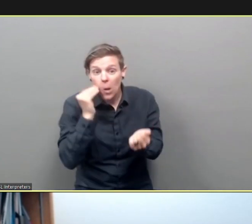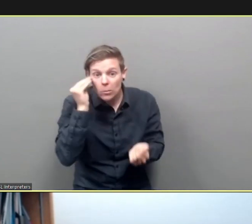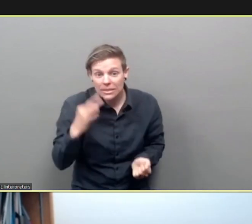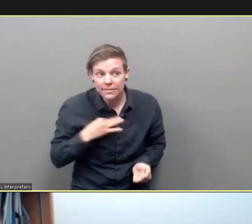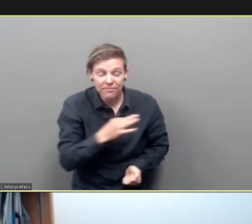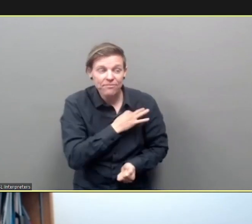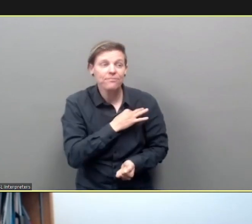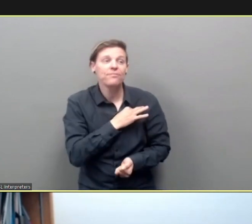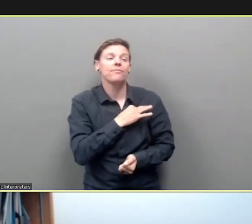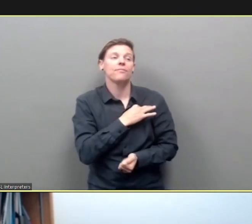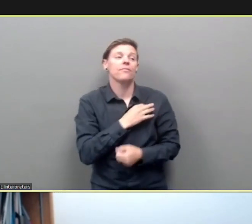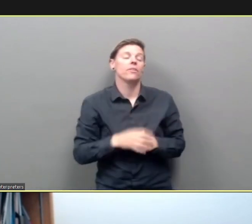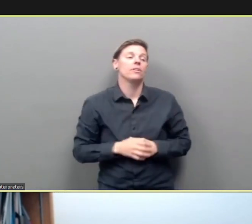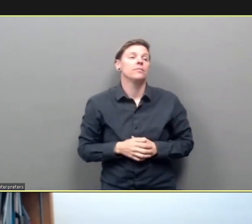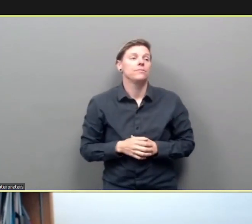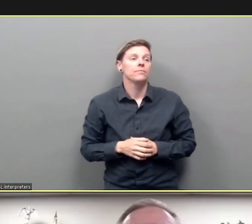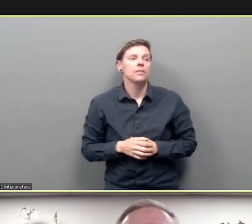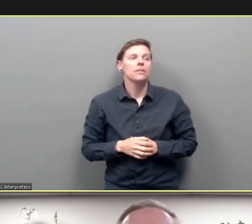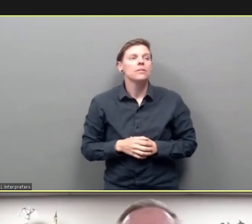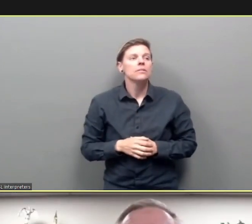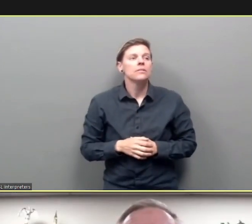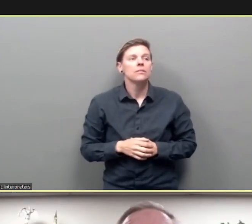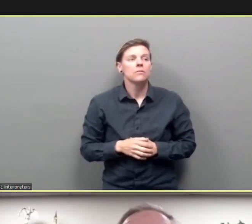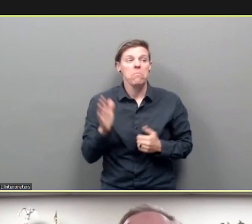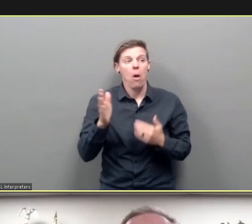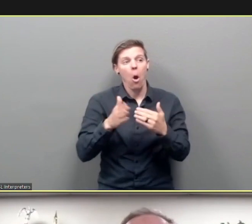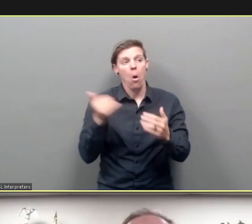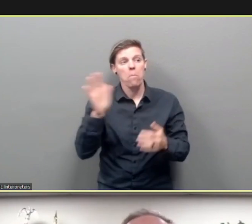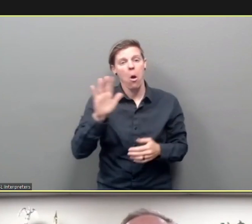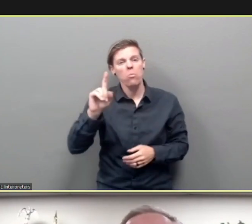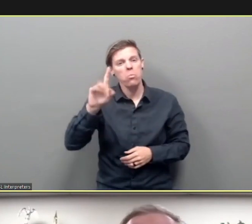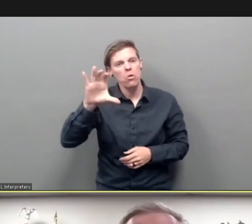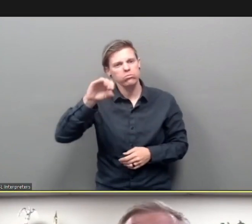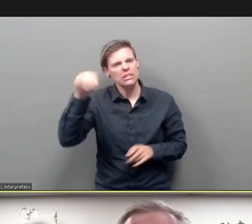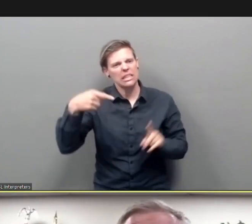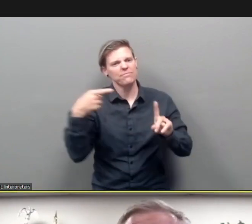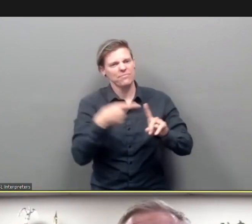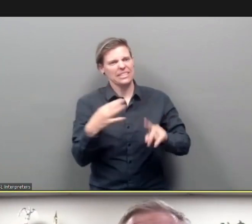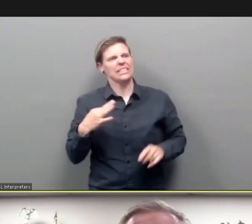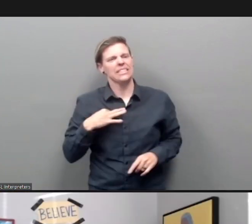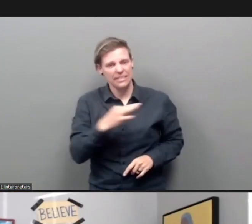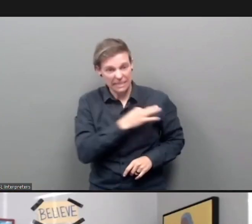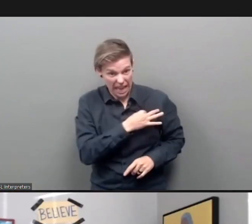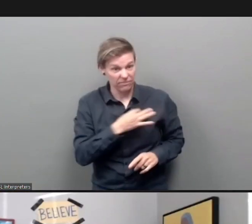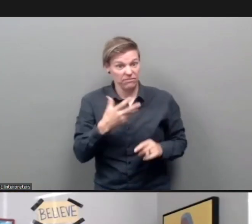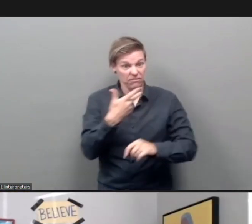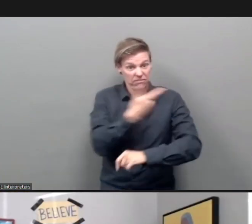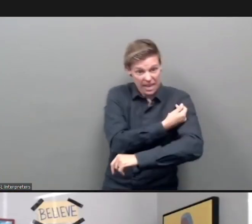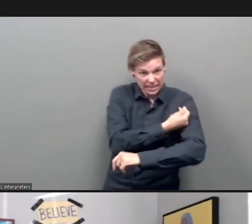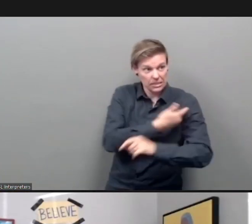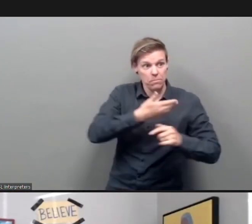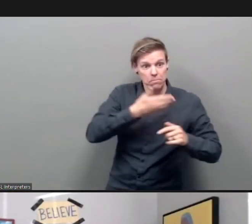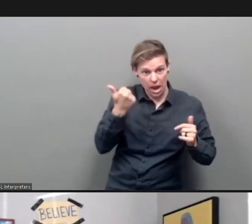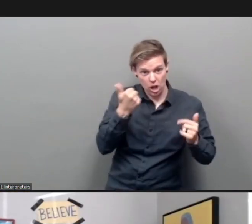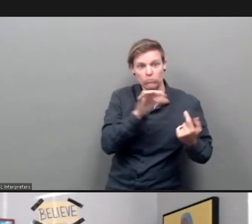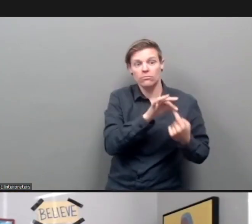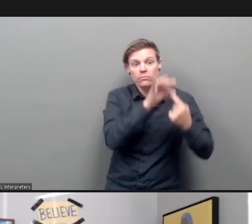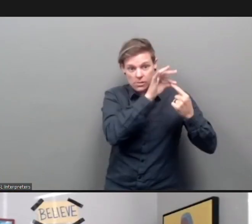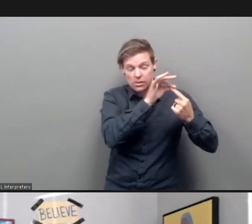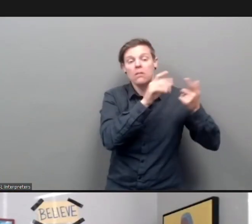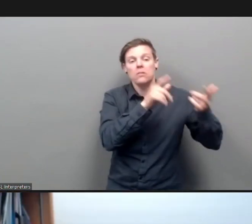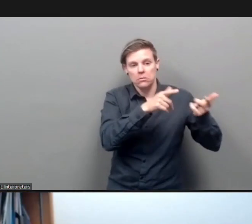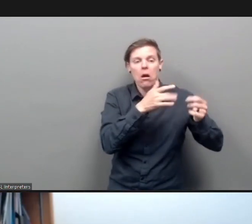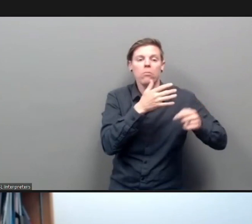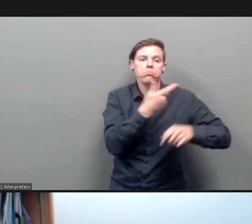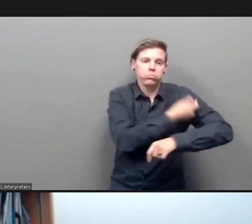at 100% of staff either vaccinated or they have some sort of exemption. So that worked out well. And hopefully we'll help